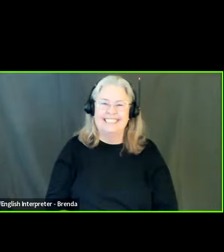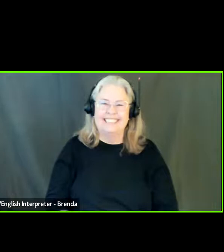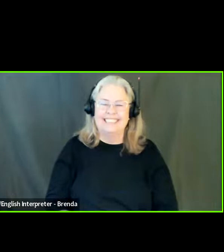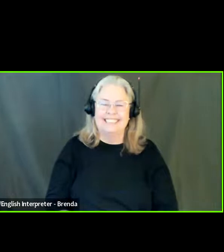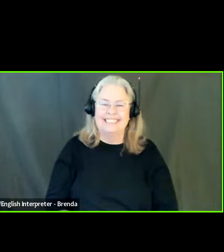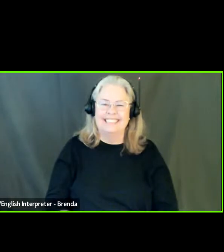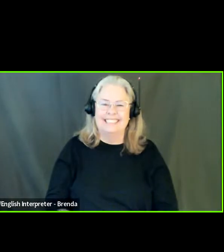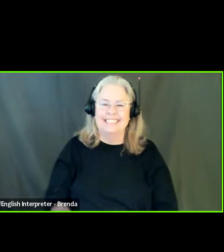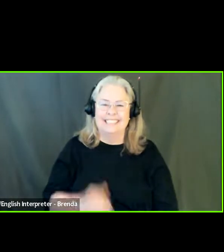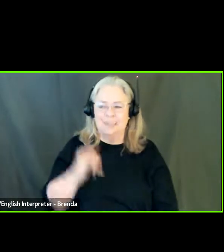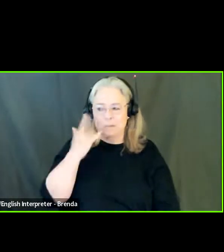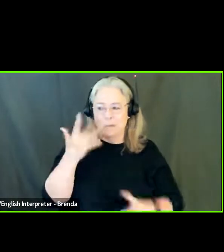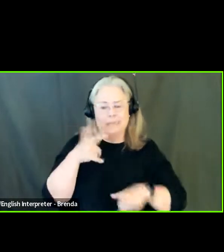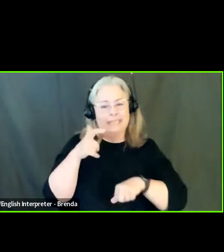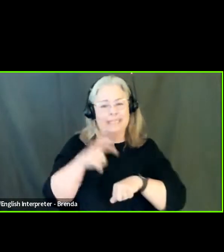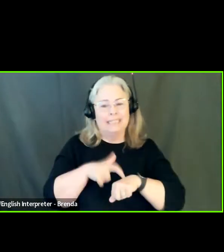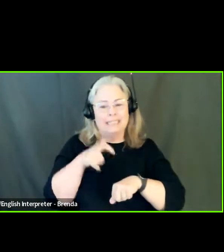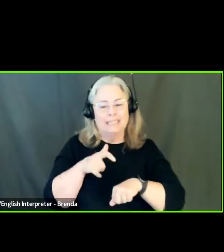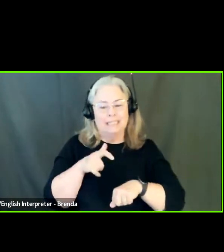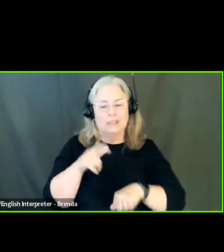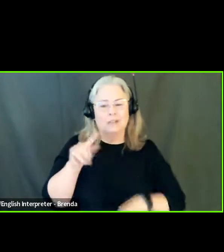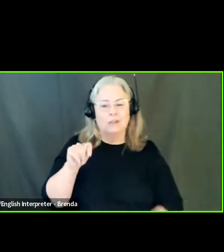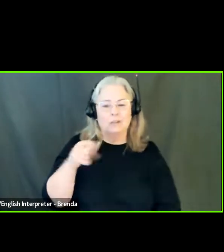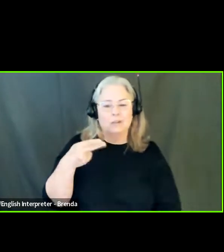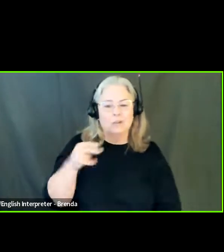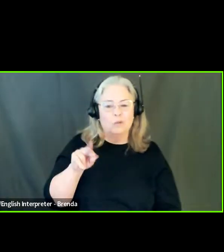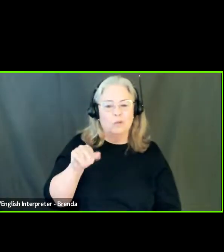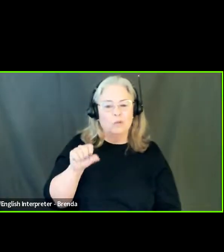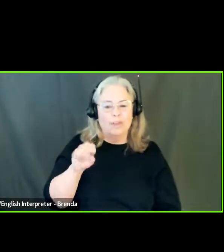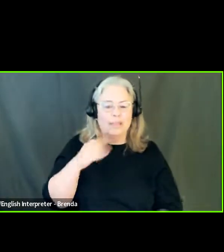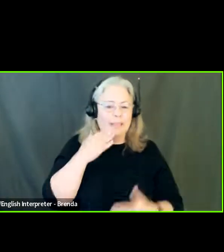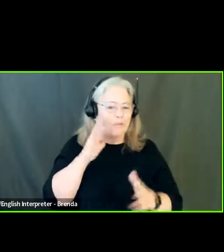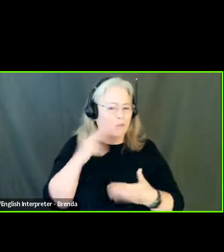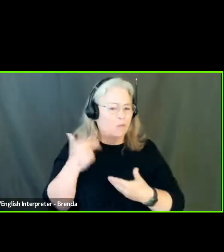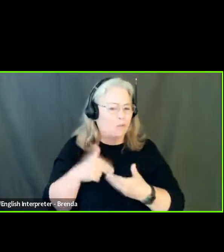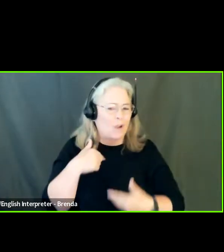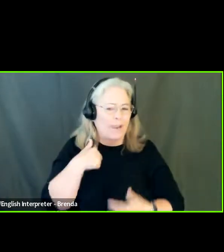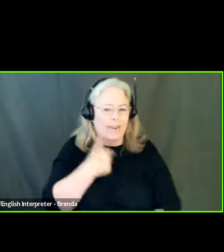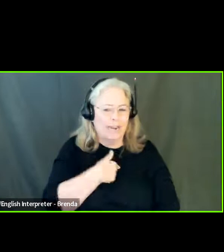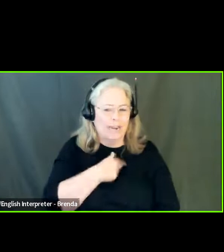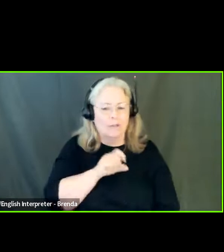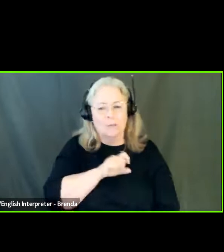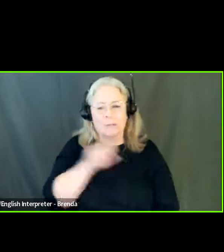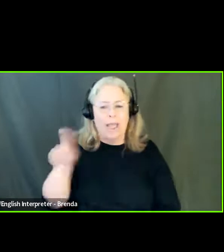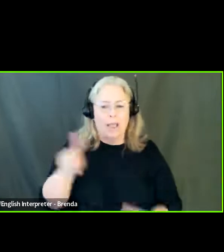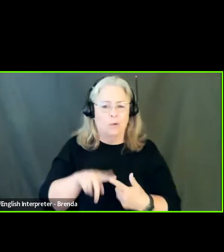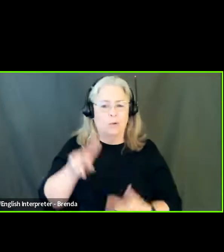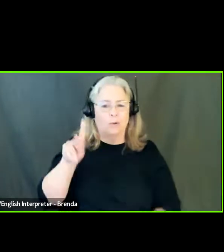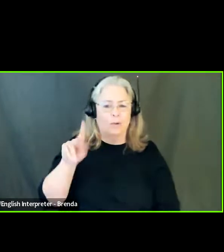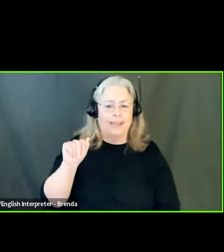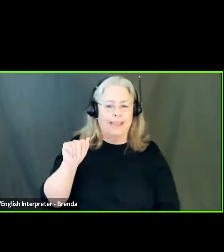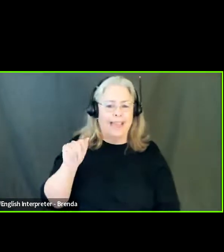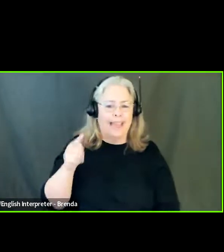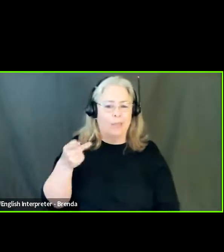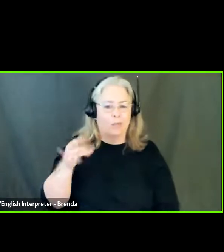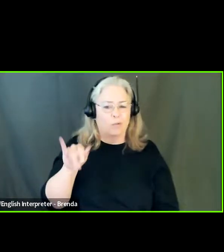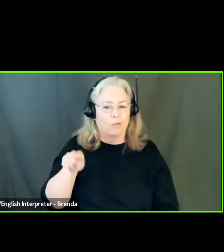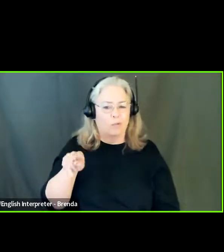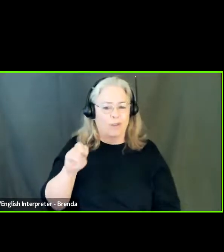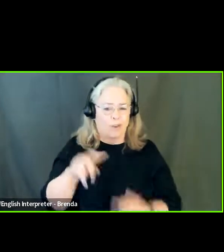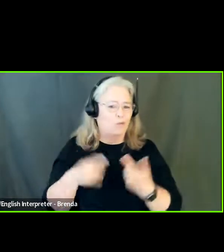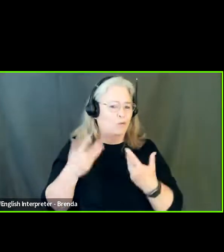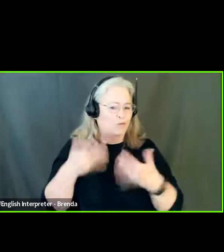And it looks like we're at time. So Therese, thank you so, so much for joining us. And I'm gonna toss it back to Catherine to come on and close us out